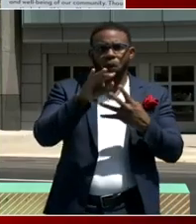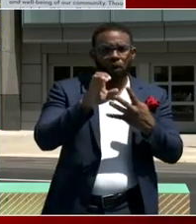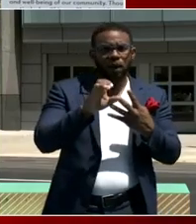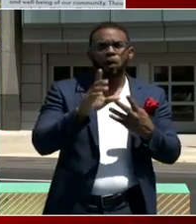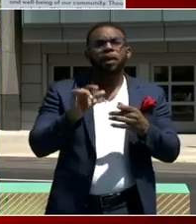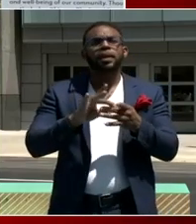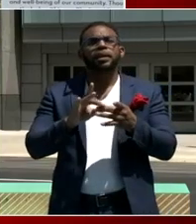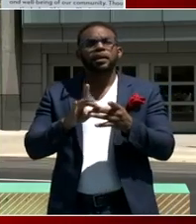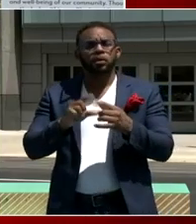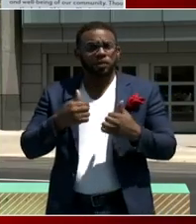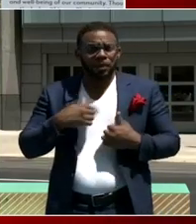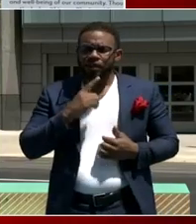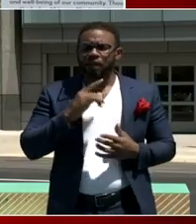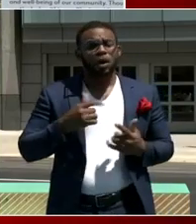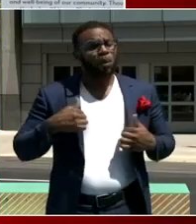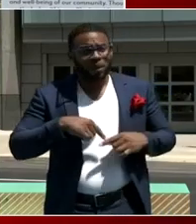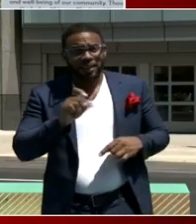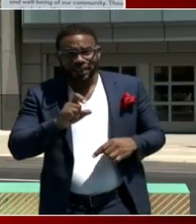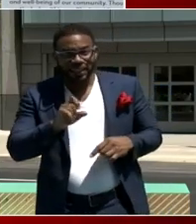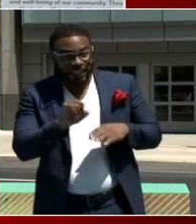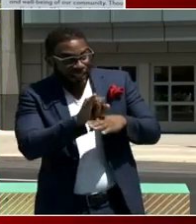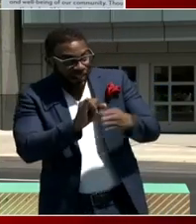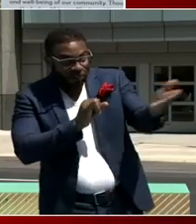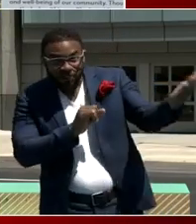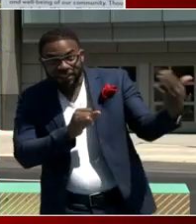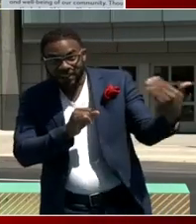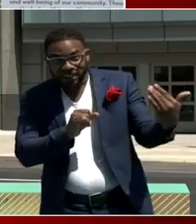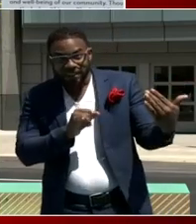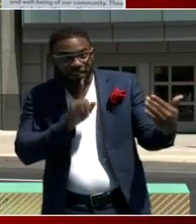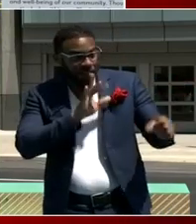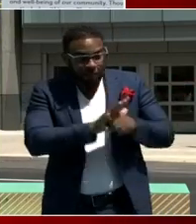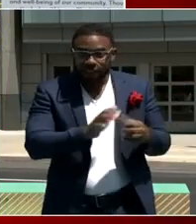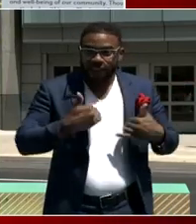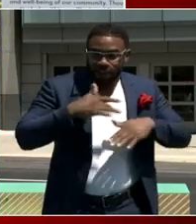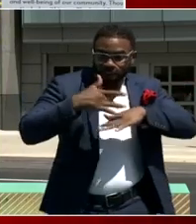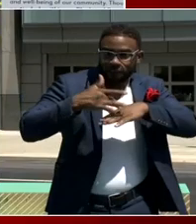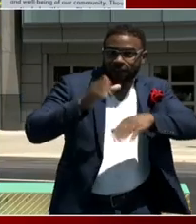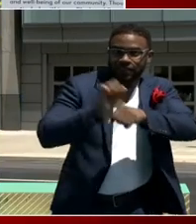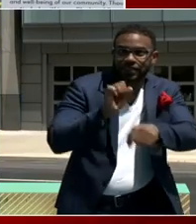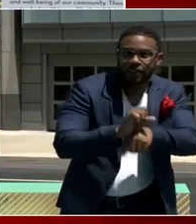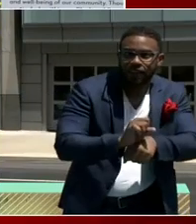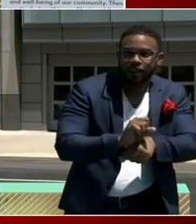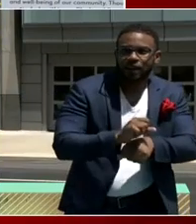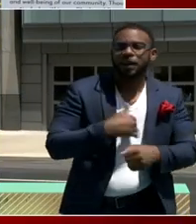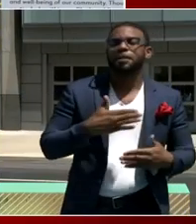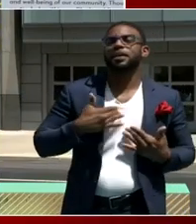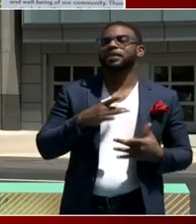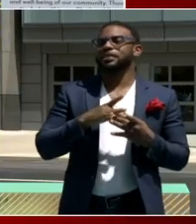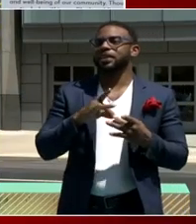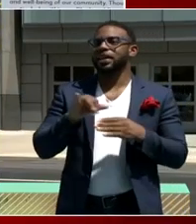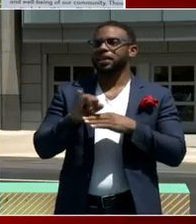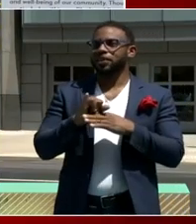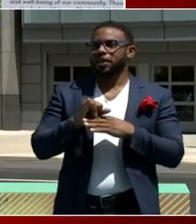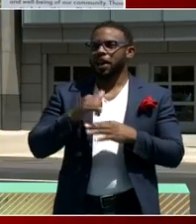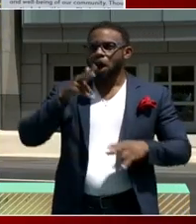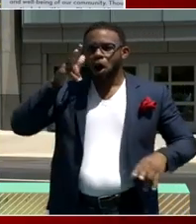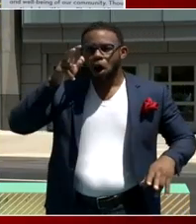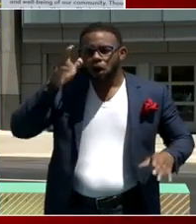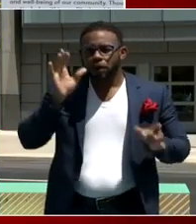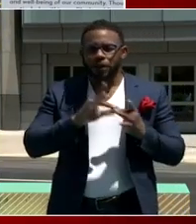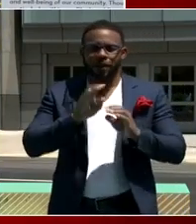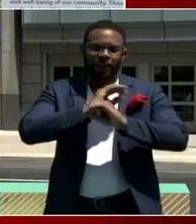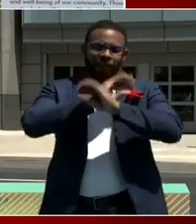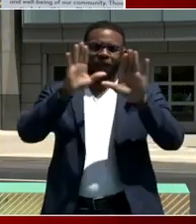said to me is saying, we need industry to be able to commit to having jobs. And I'm glad to say that industry has heard the